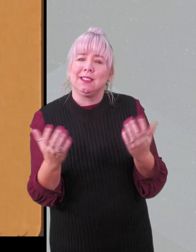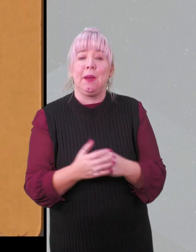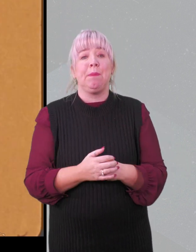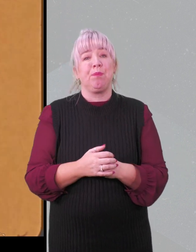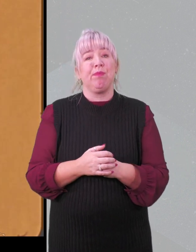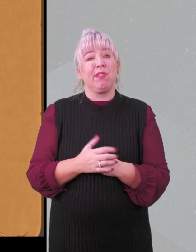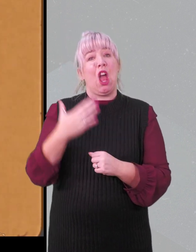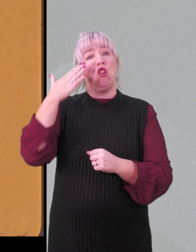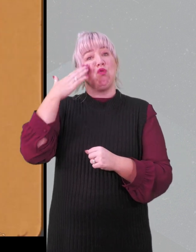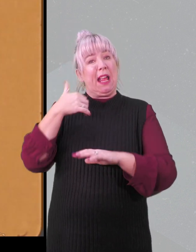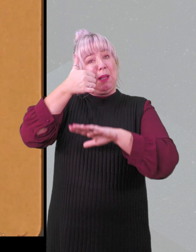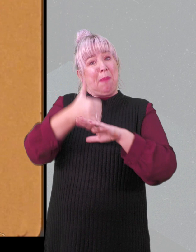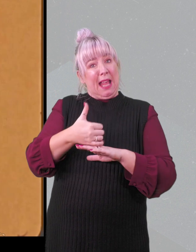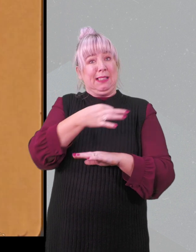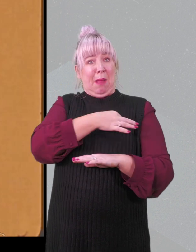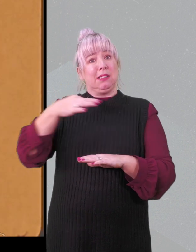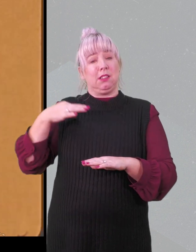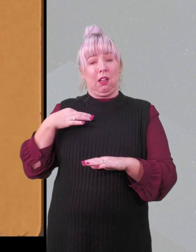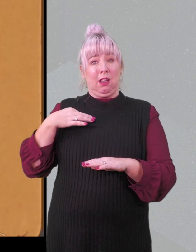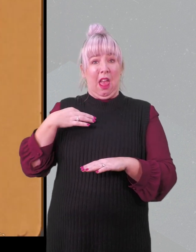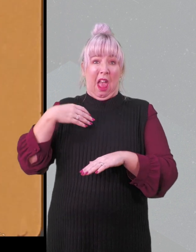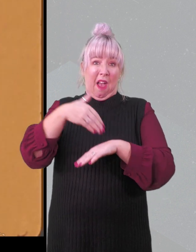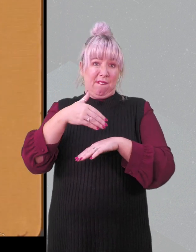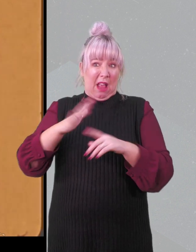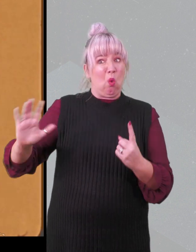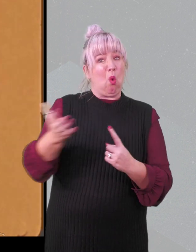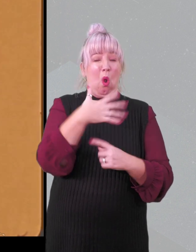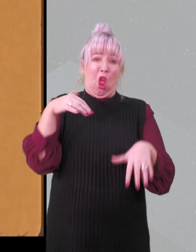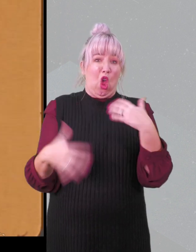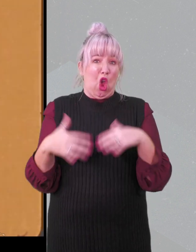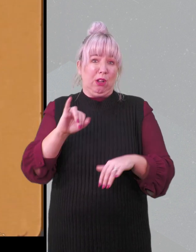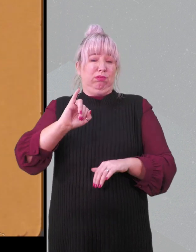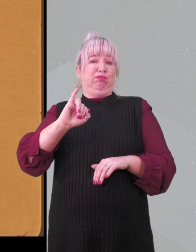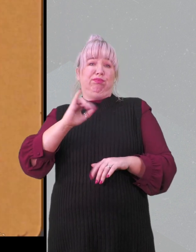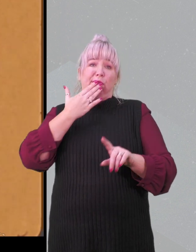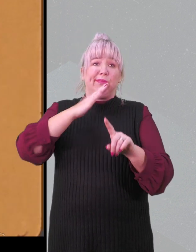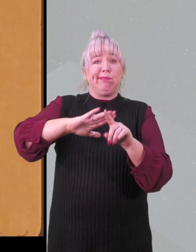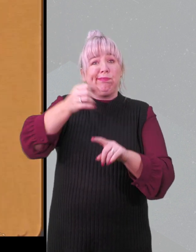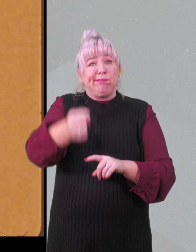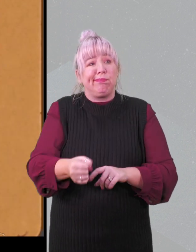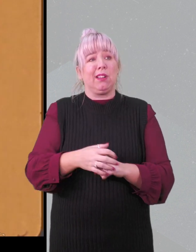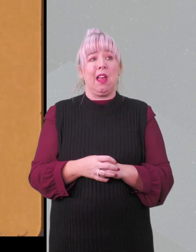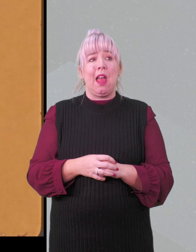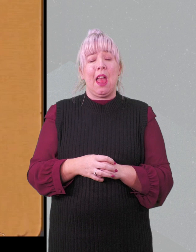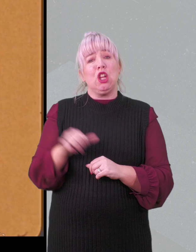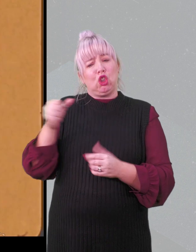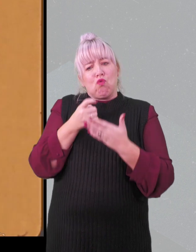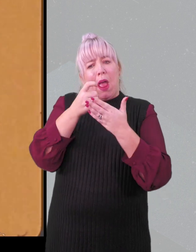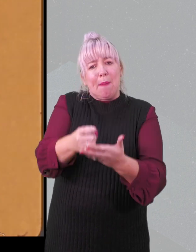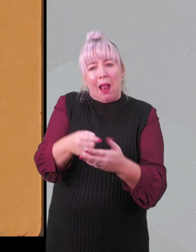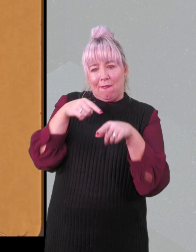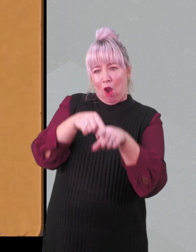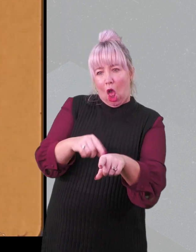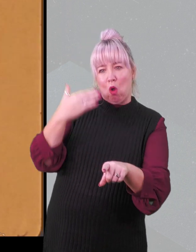Race-based medicine hurts everyone, not just Jess. Clinicians should not rely on false notions of racial biology to recommend treatments, nor